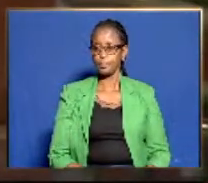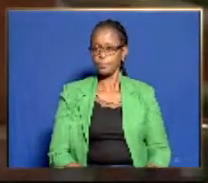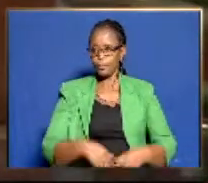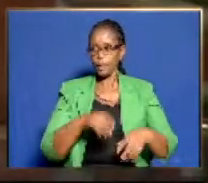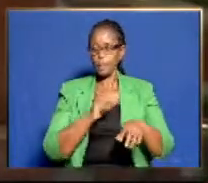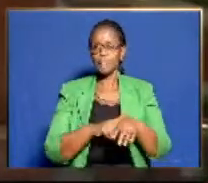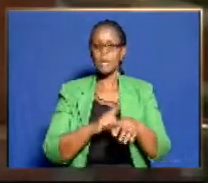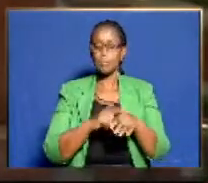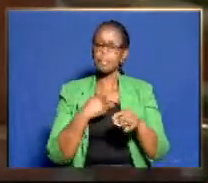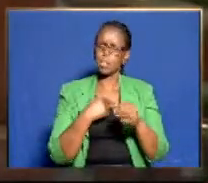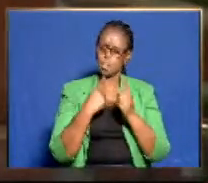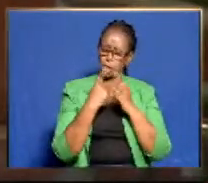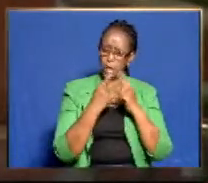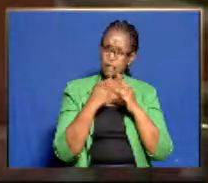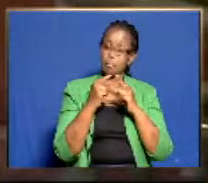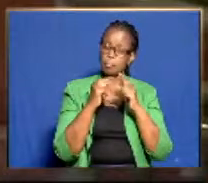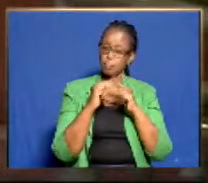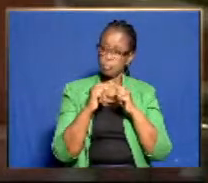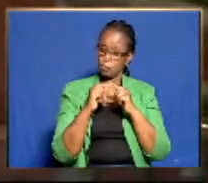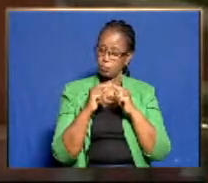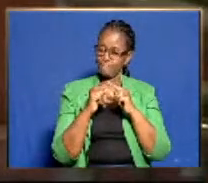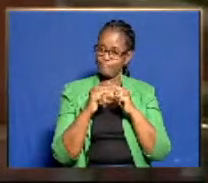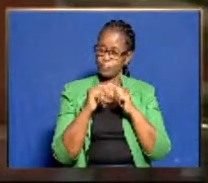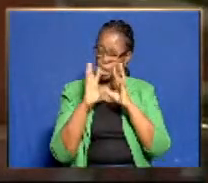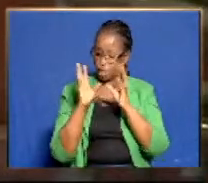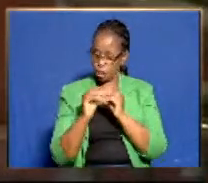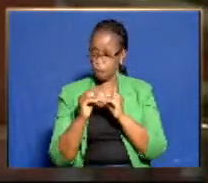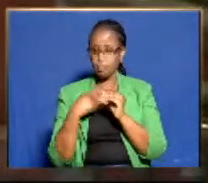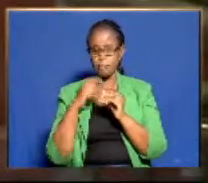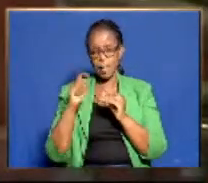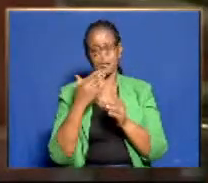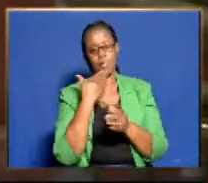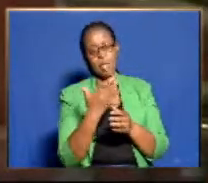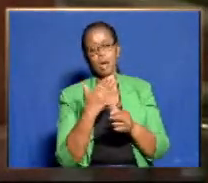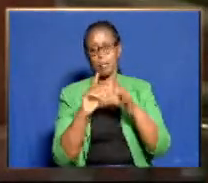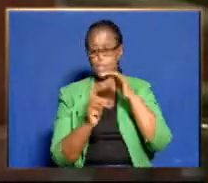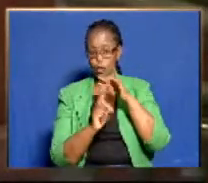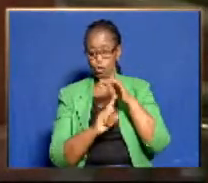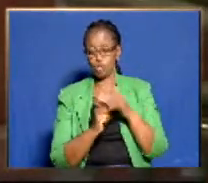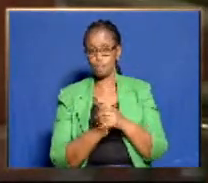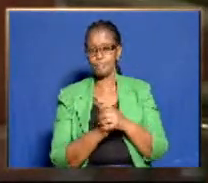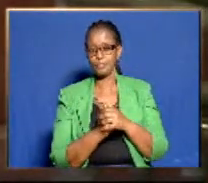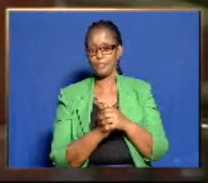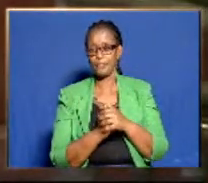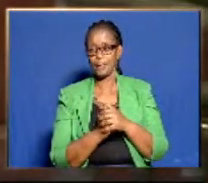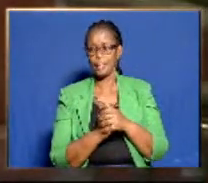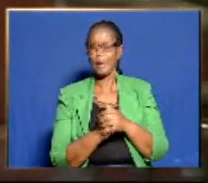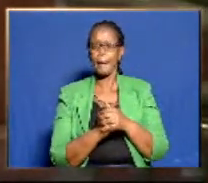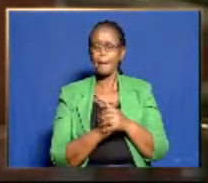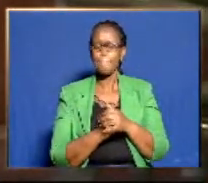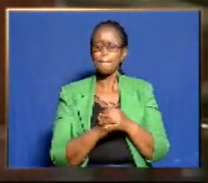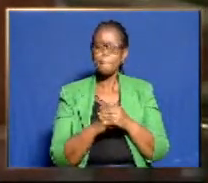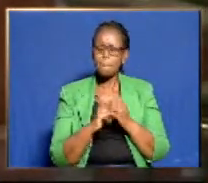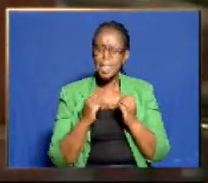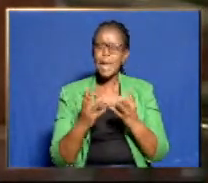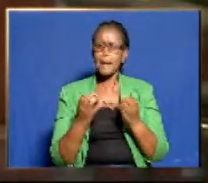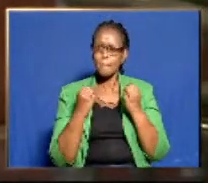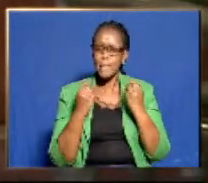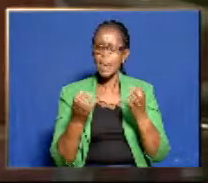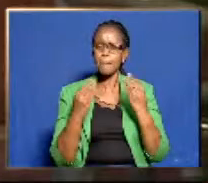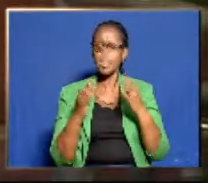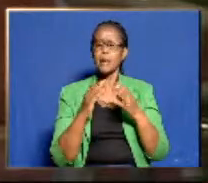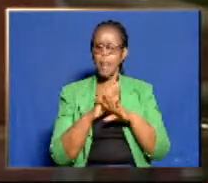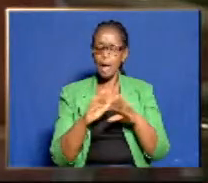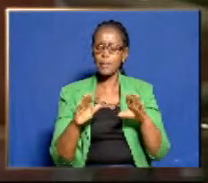the ministry for what the ministry has been able to do. Thousands and thousands, actually millions of title deeds have been produced